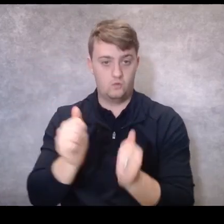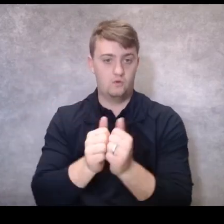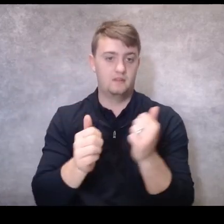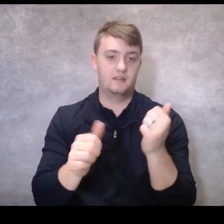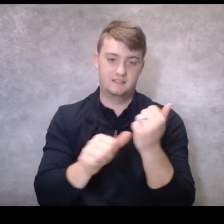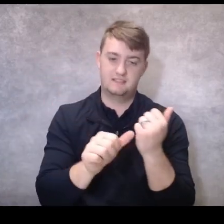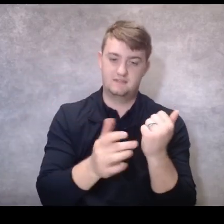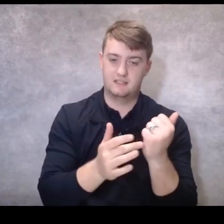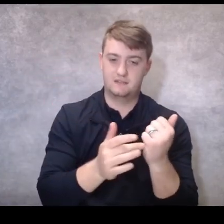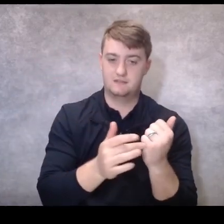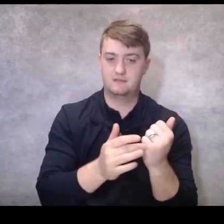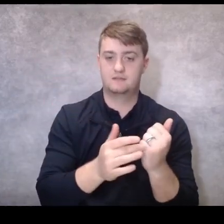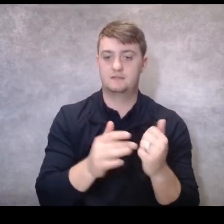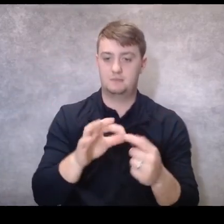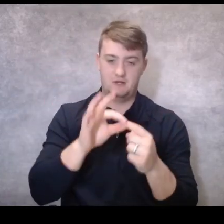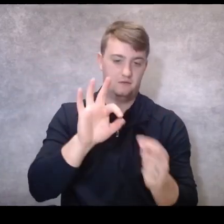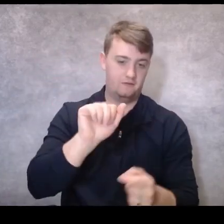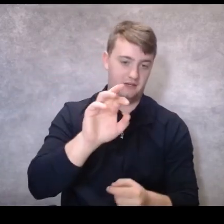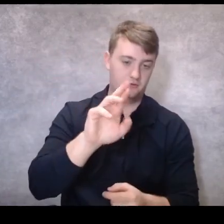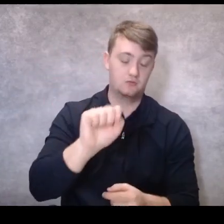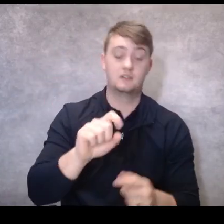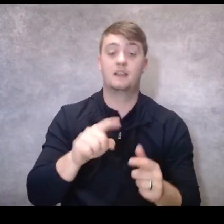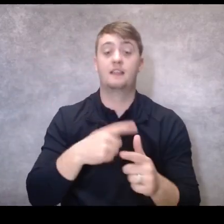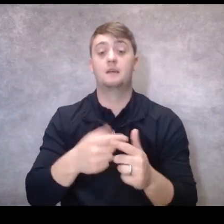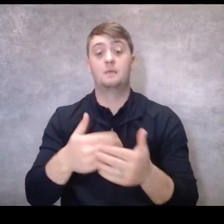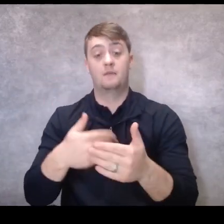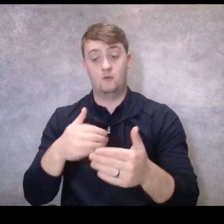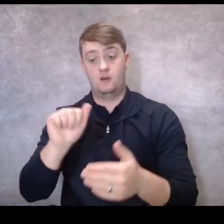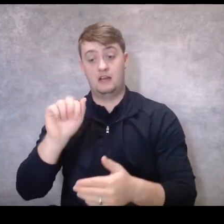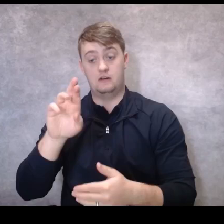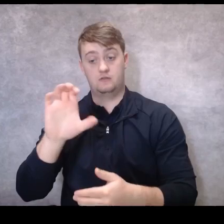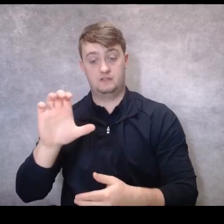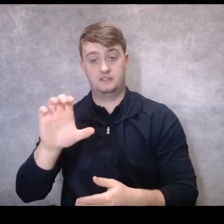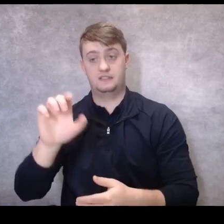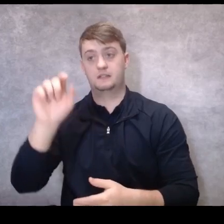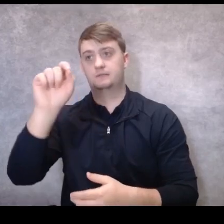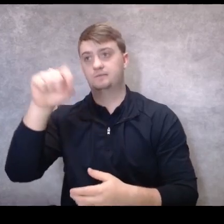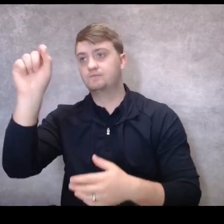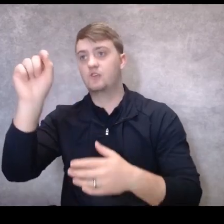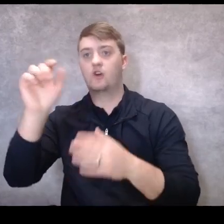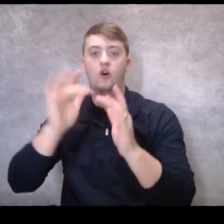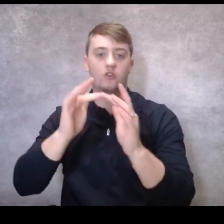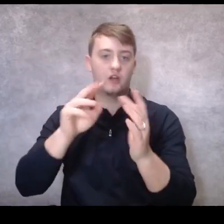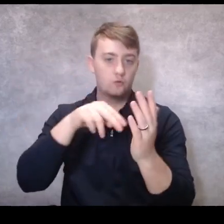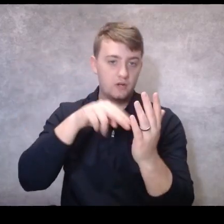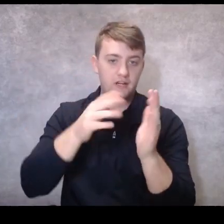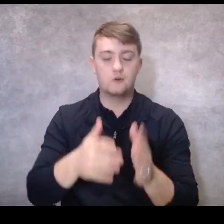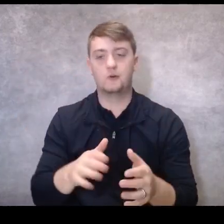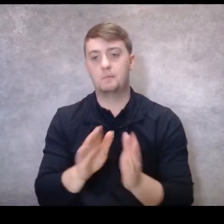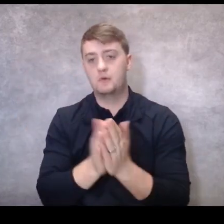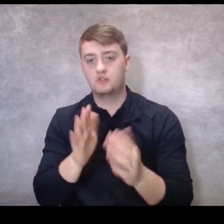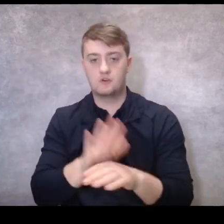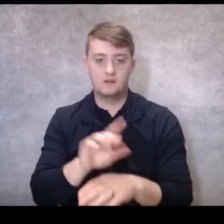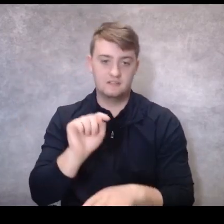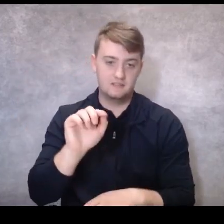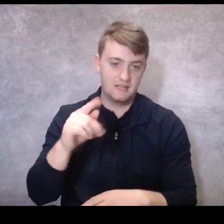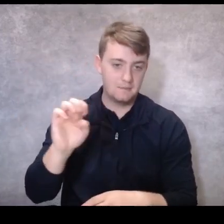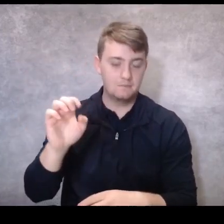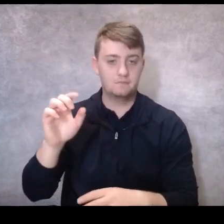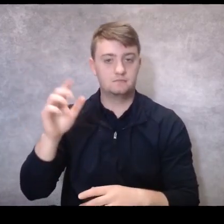assistive technology in the special factors, then before the ARC marks online reader, books on